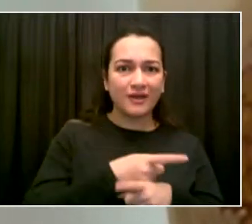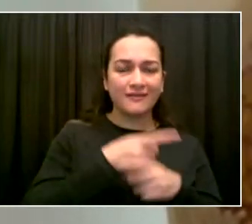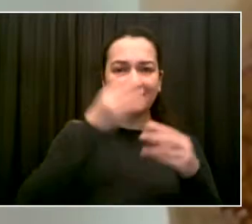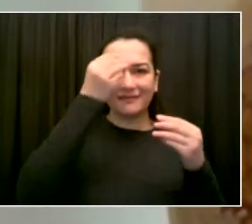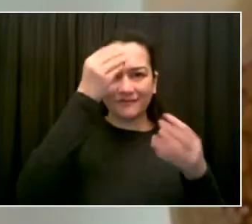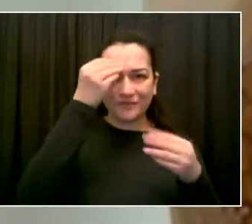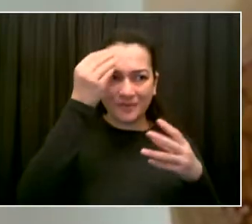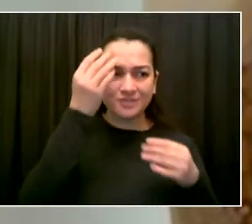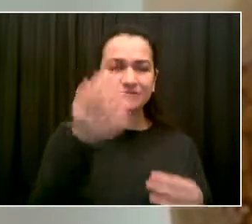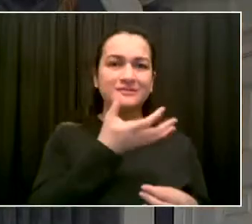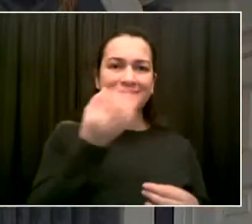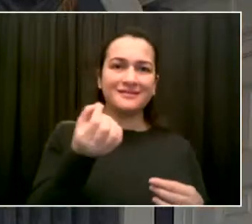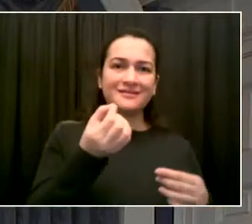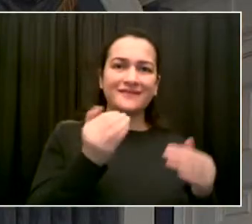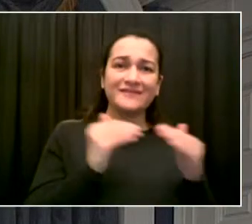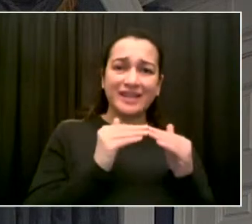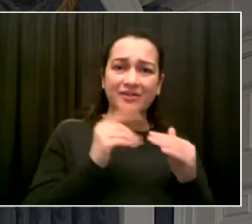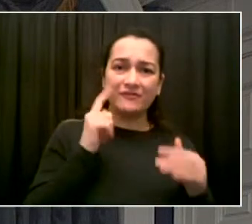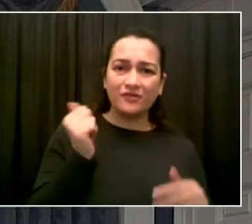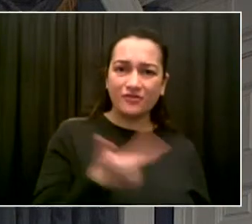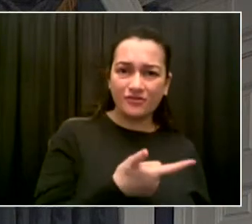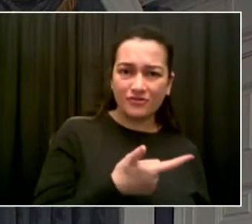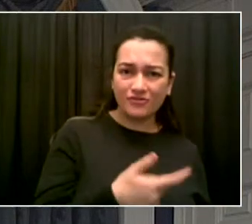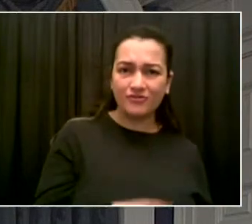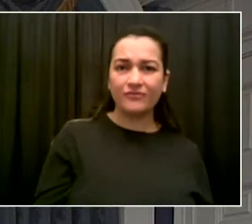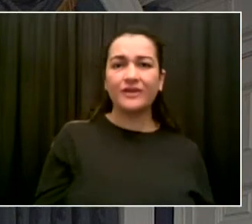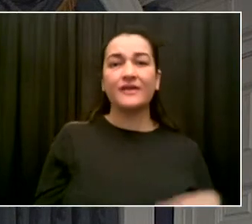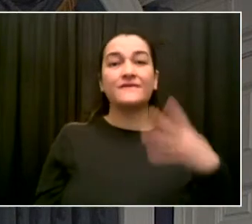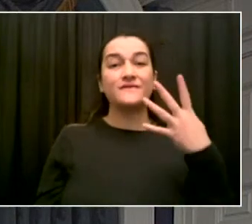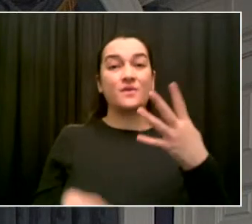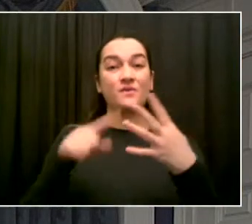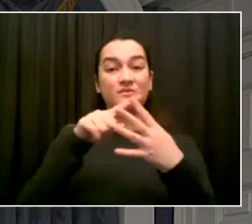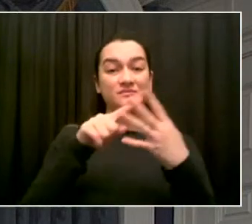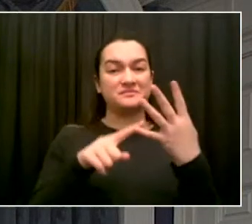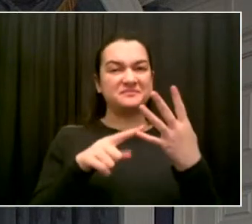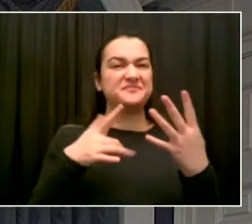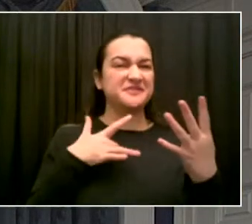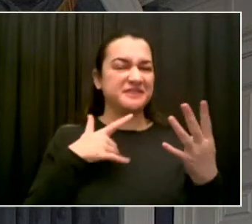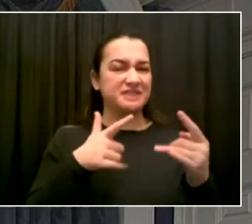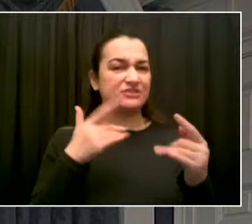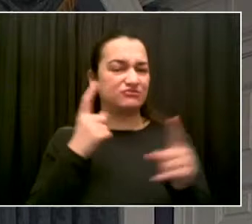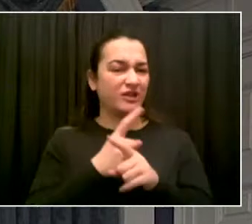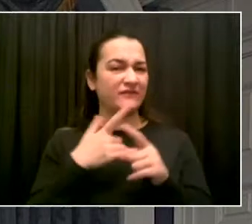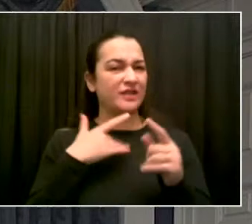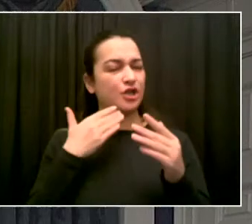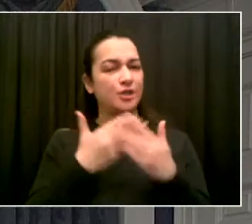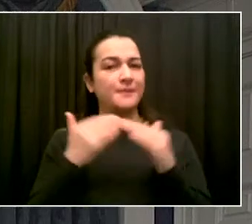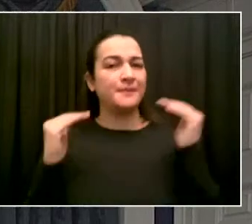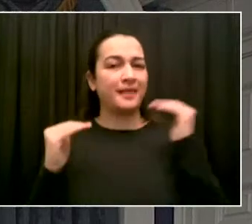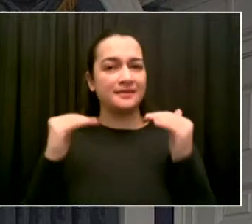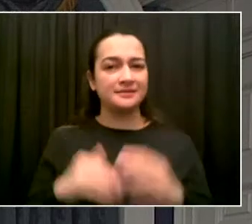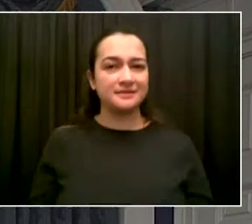that balance. Thank you. Go ahead. The next is Catherine Fung from WNYC.